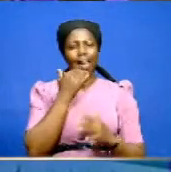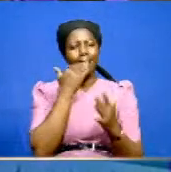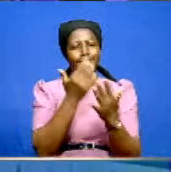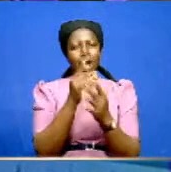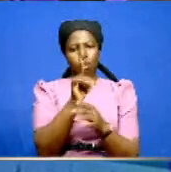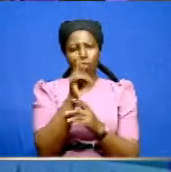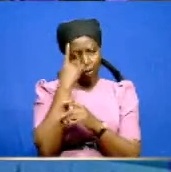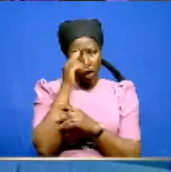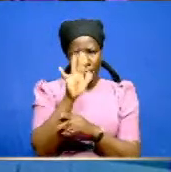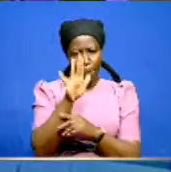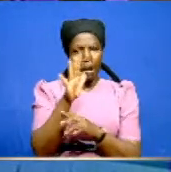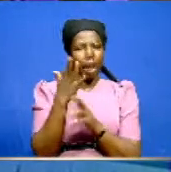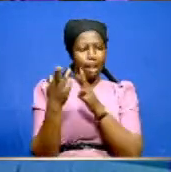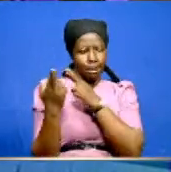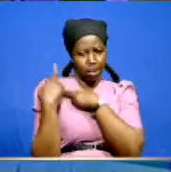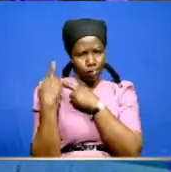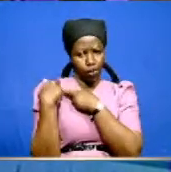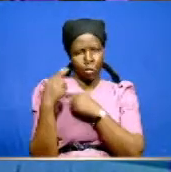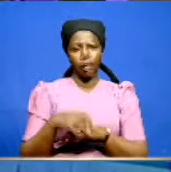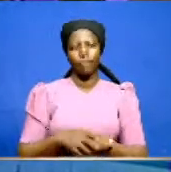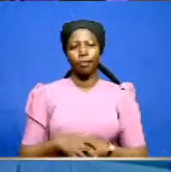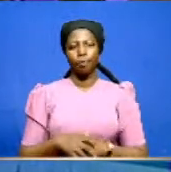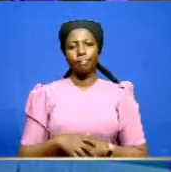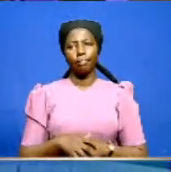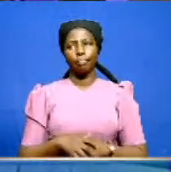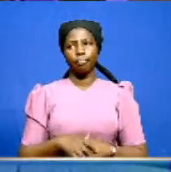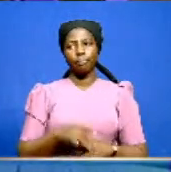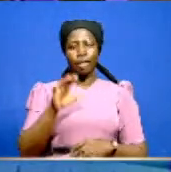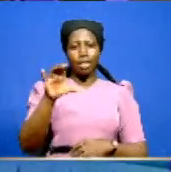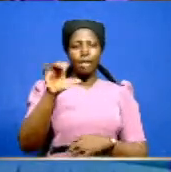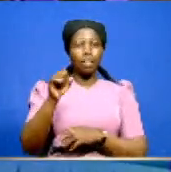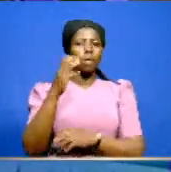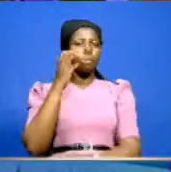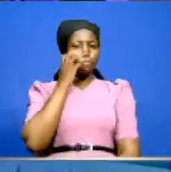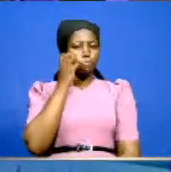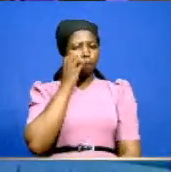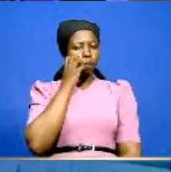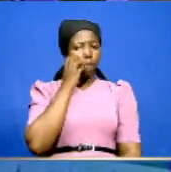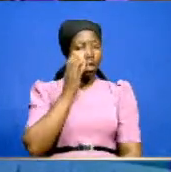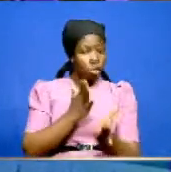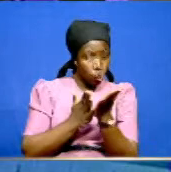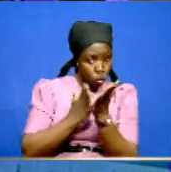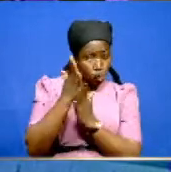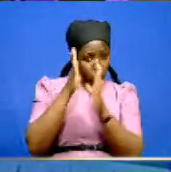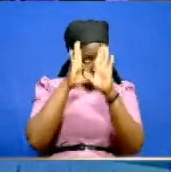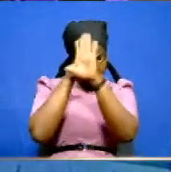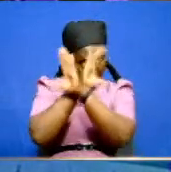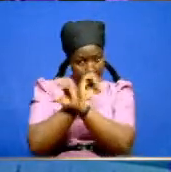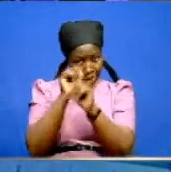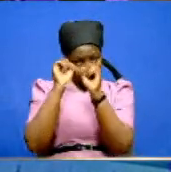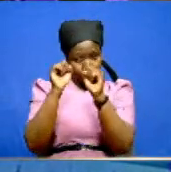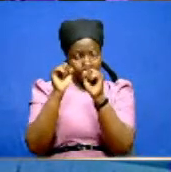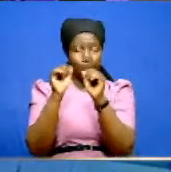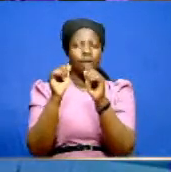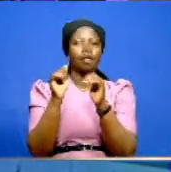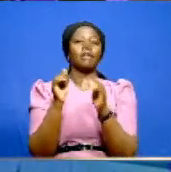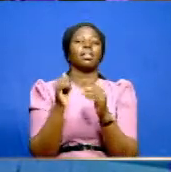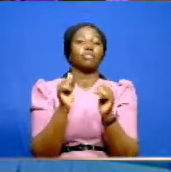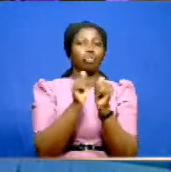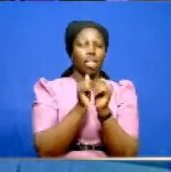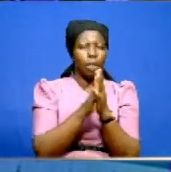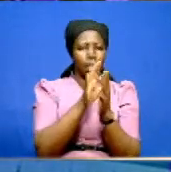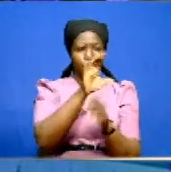that role you've played. CS Matangi, and through the president, and CS